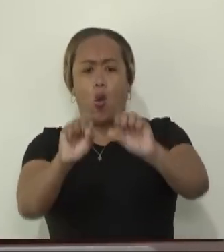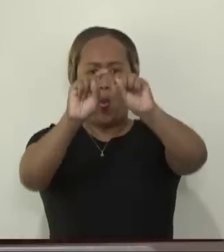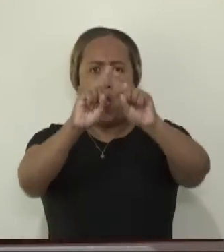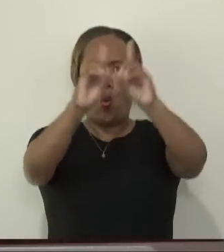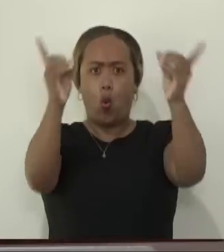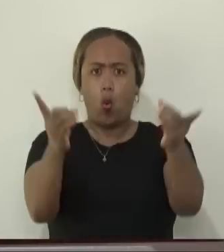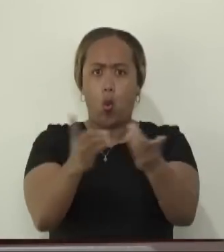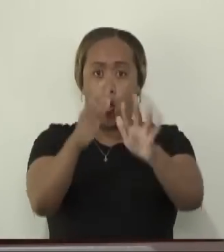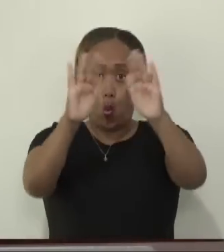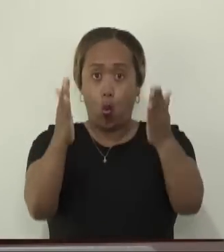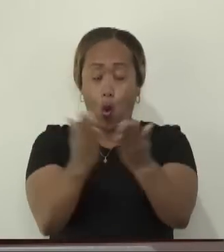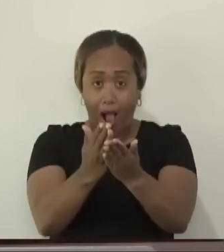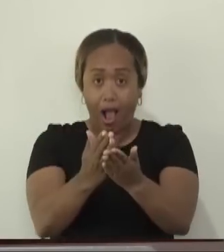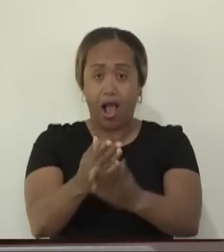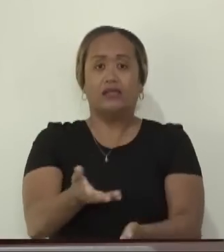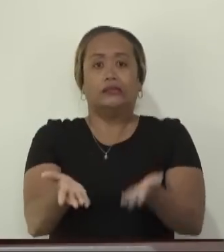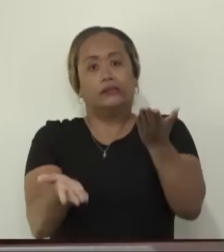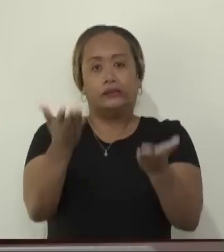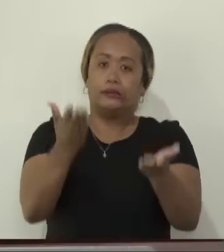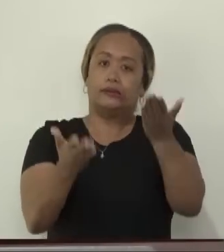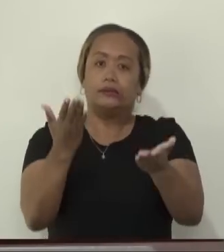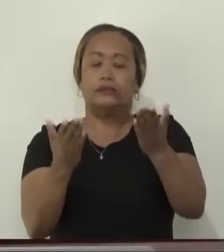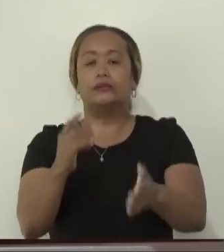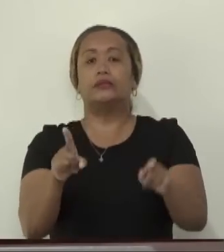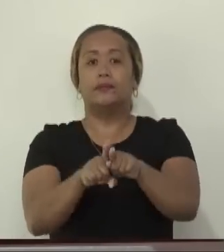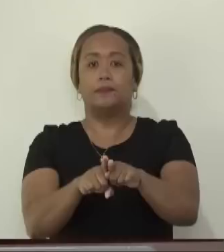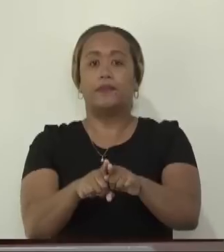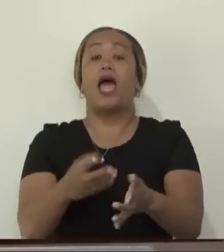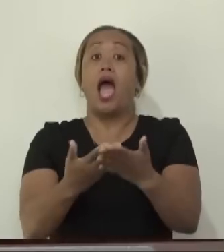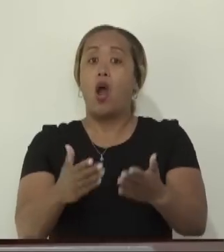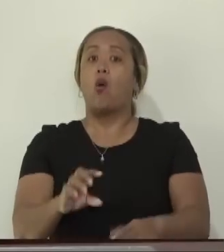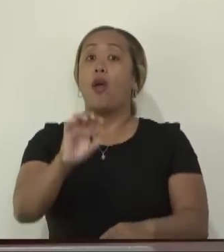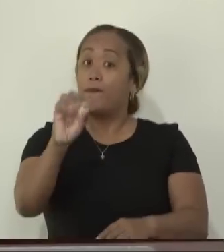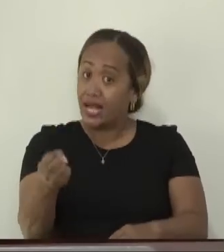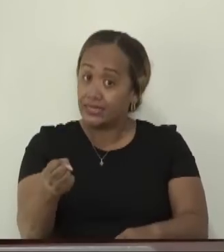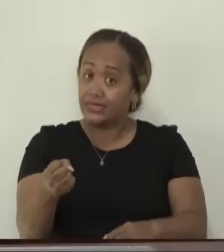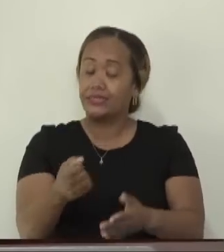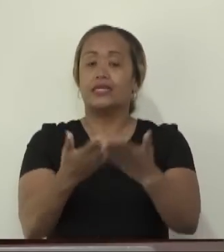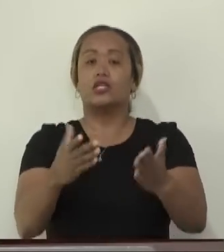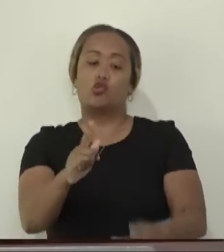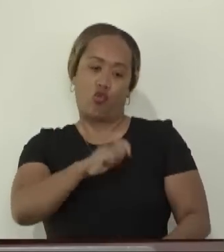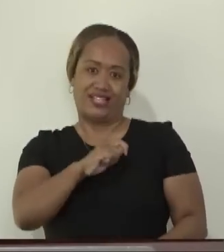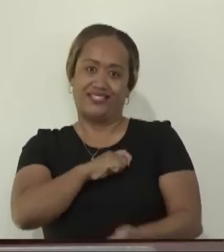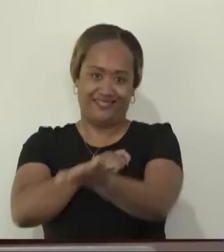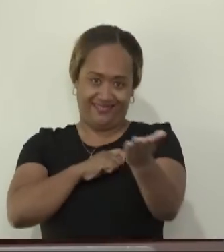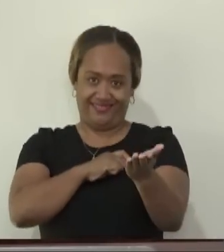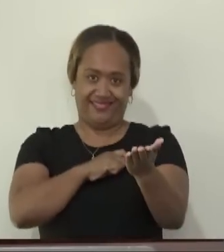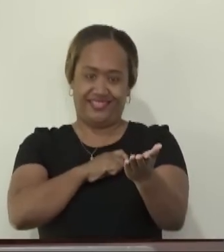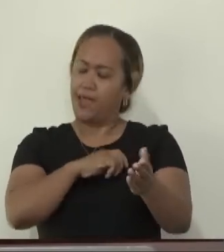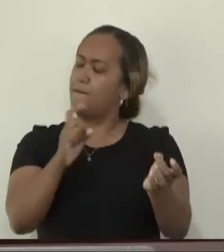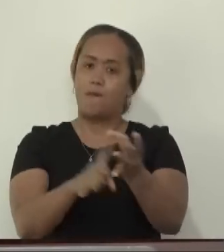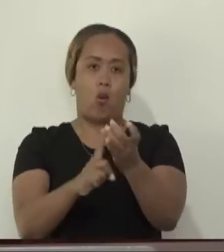rivalry and global uncertainties. Therefore, your trust and support are